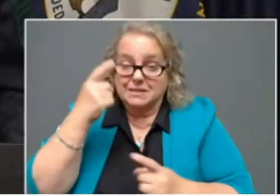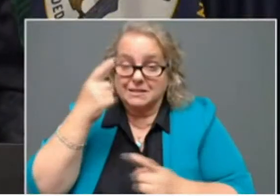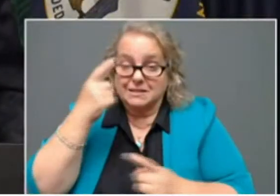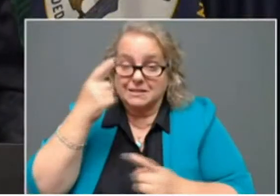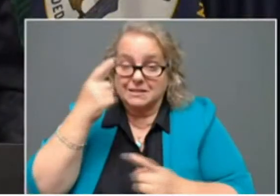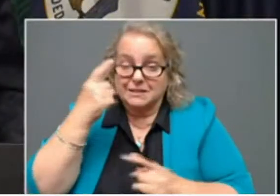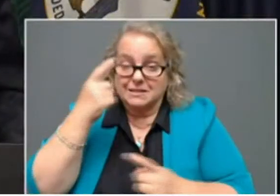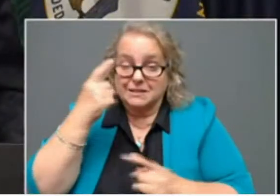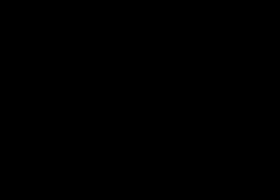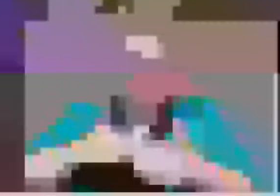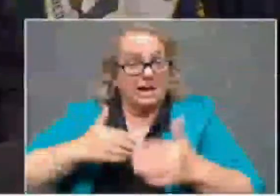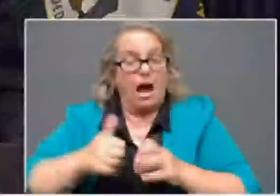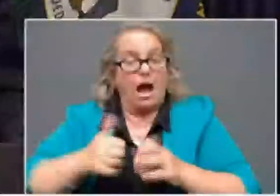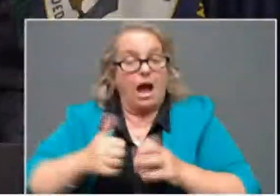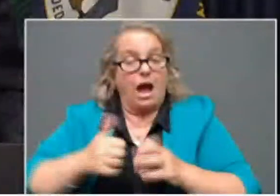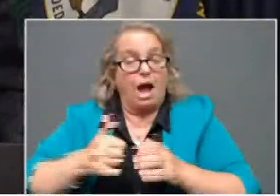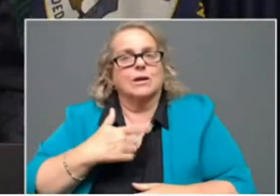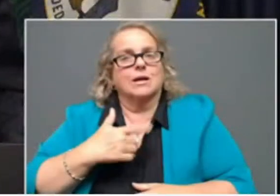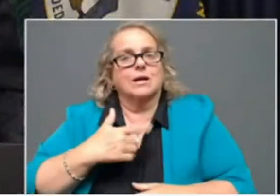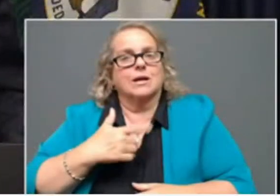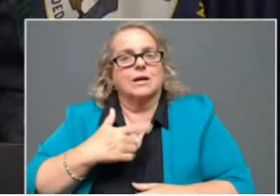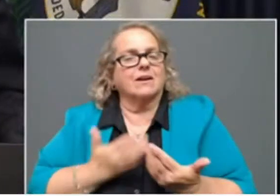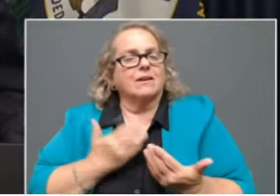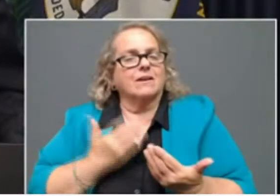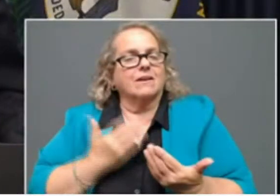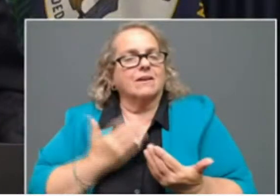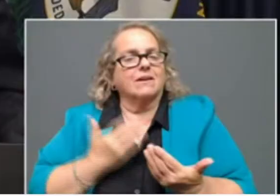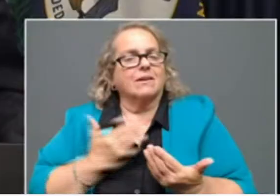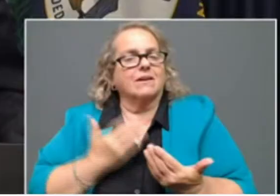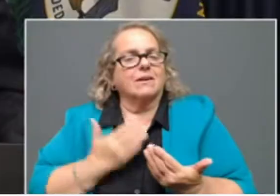how much we like the convenience of certain things. Or